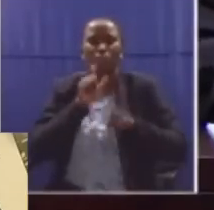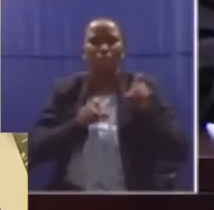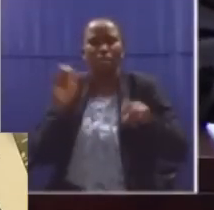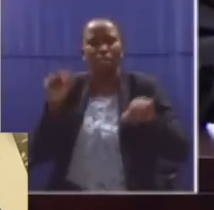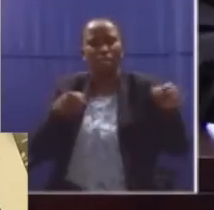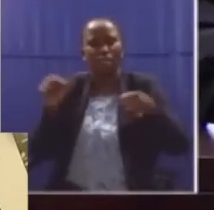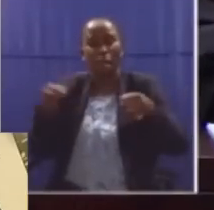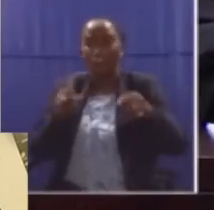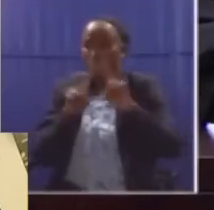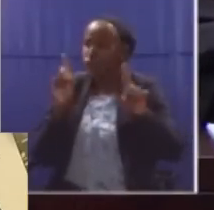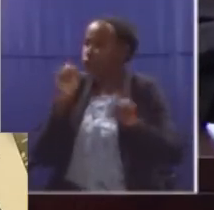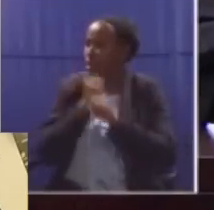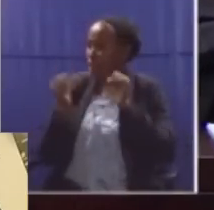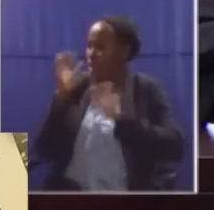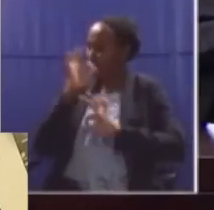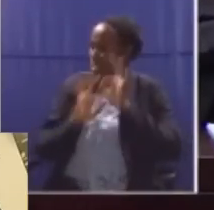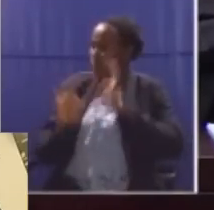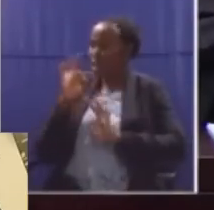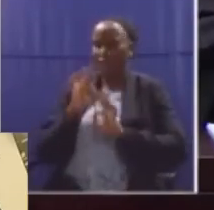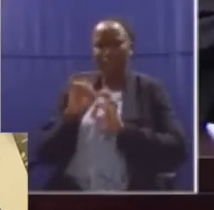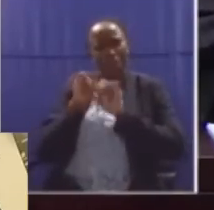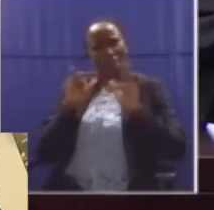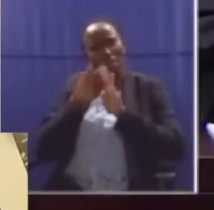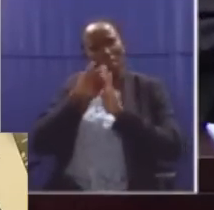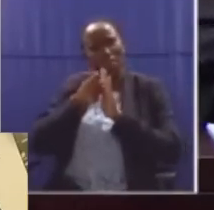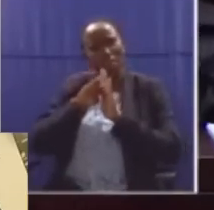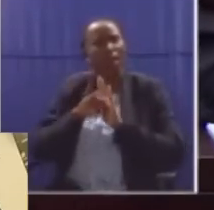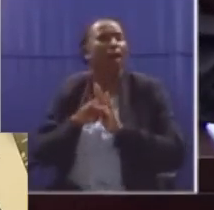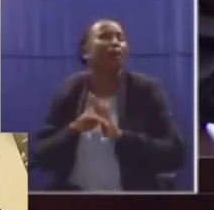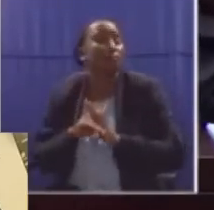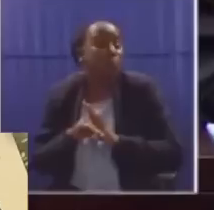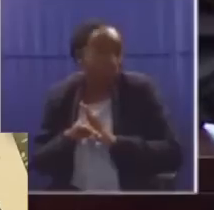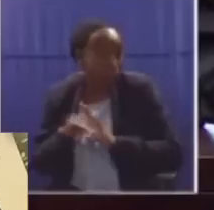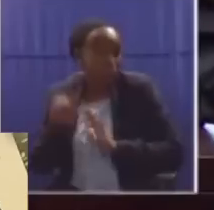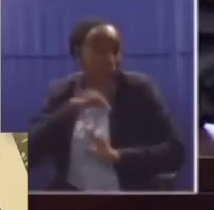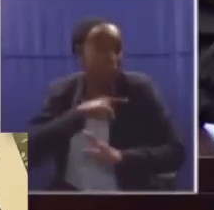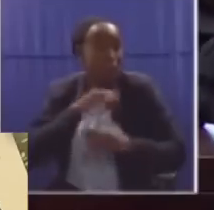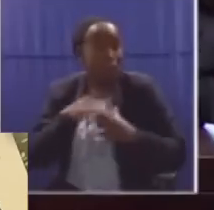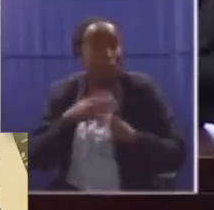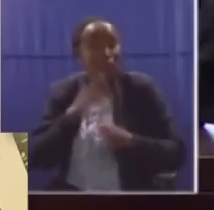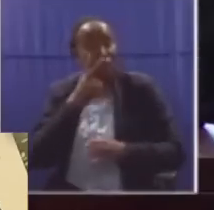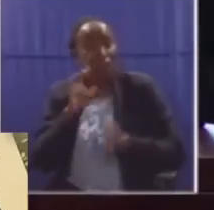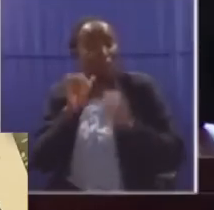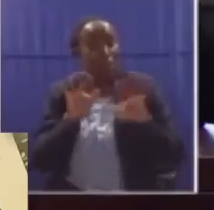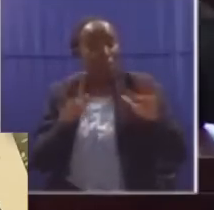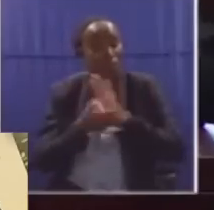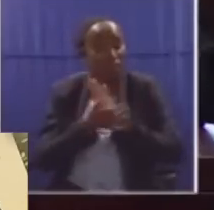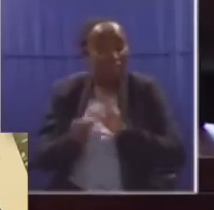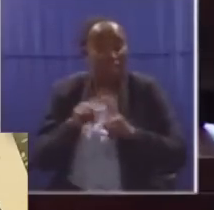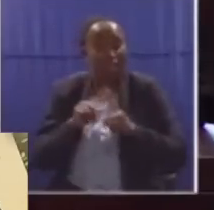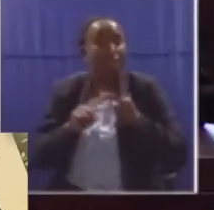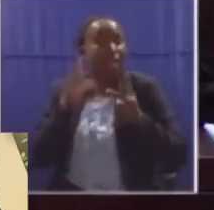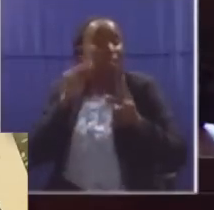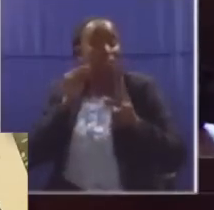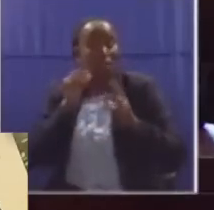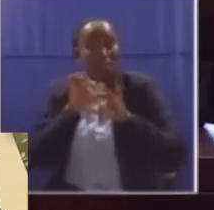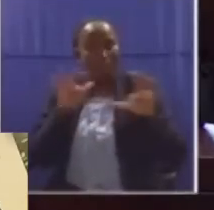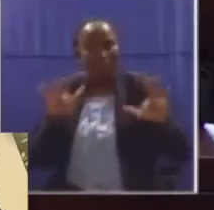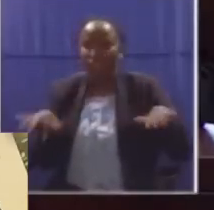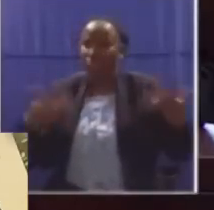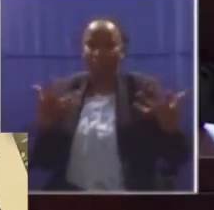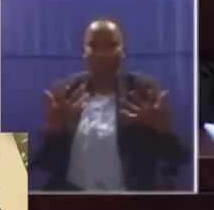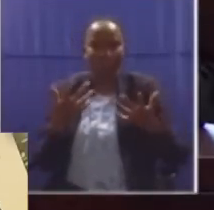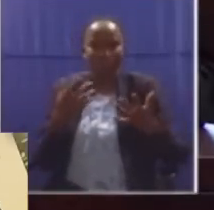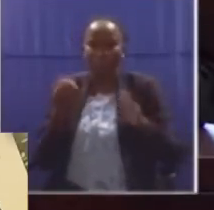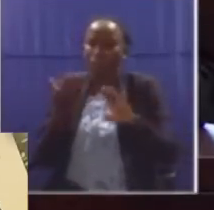loss in personnel as a result of the restructuring of SAPS, which is seeing numbers, skills, and experience being lost every single year.